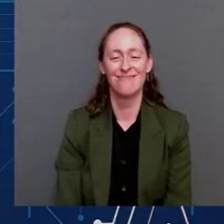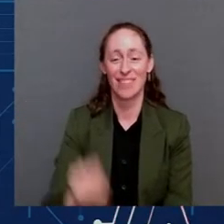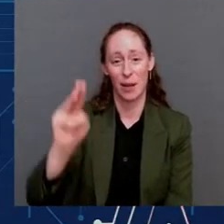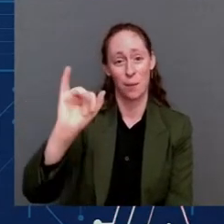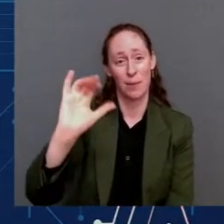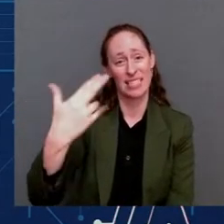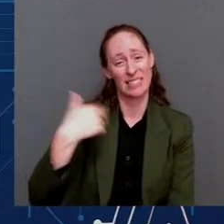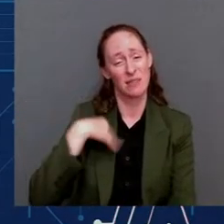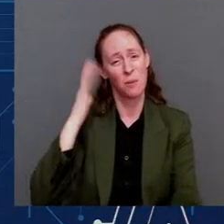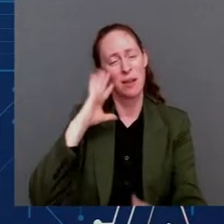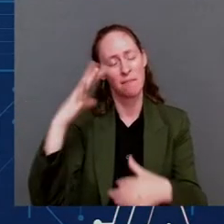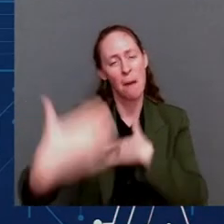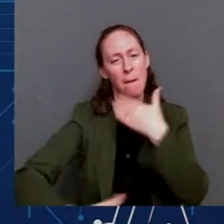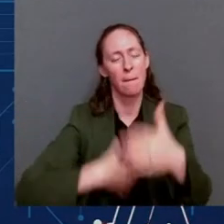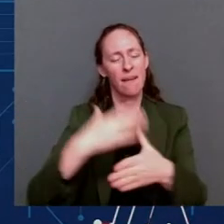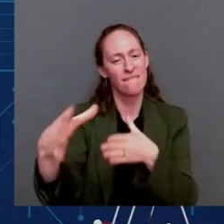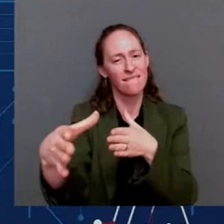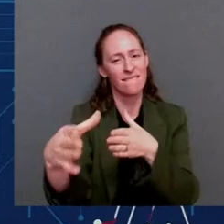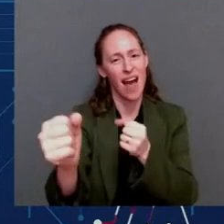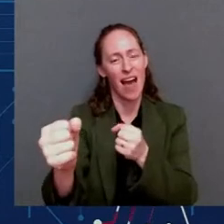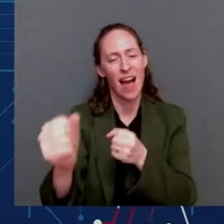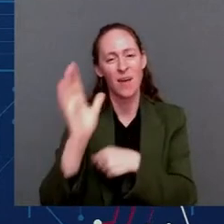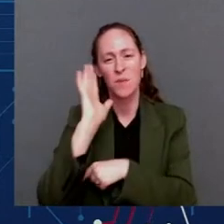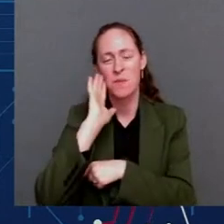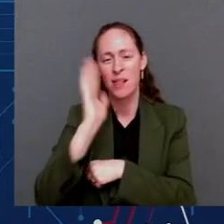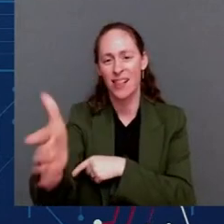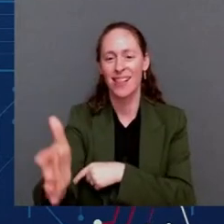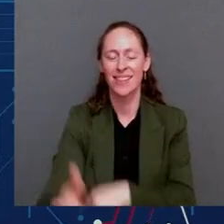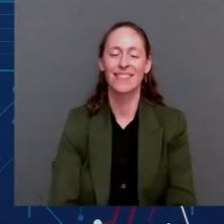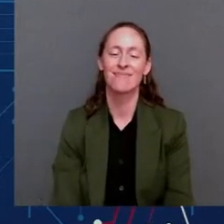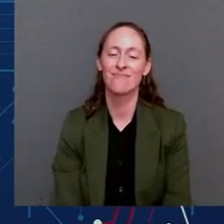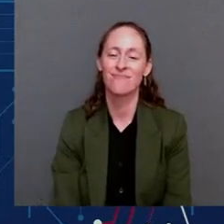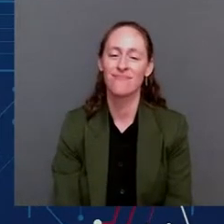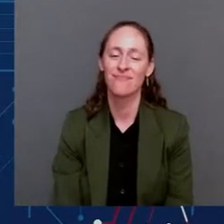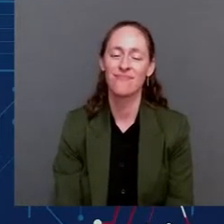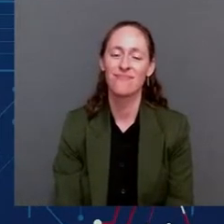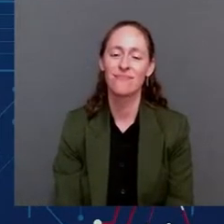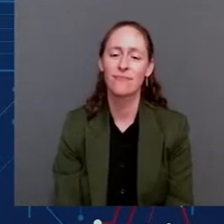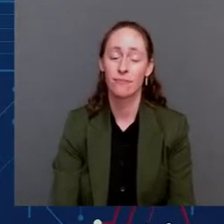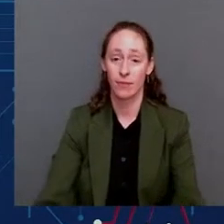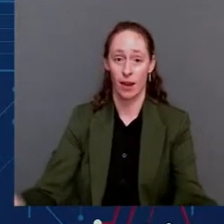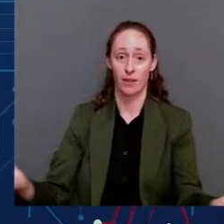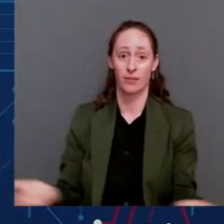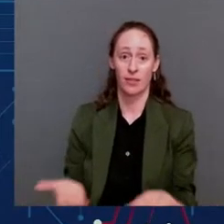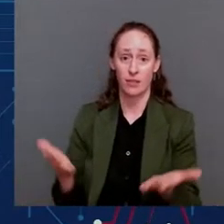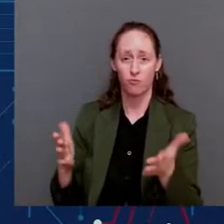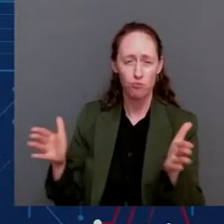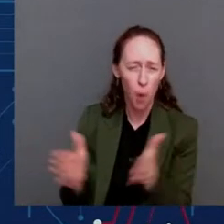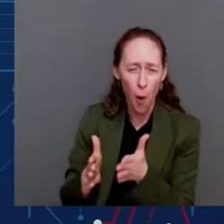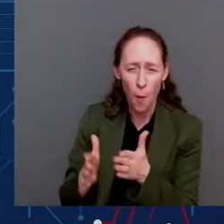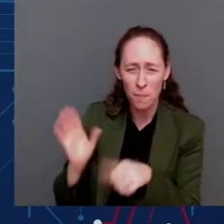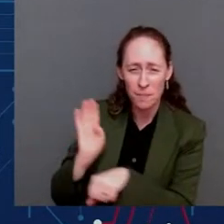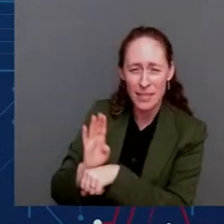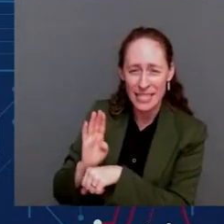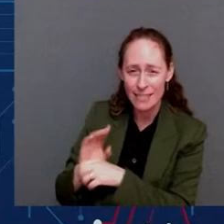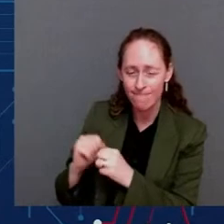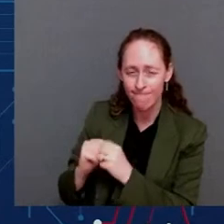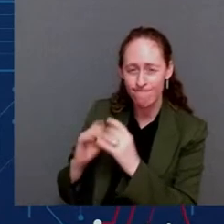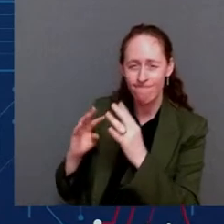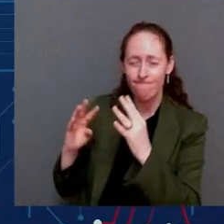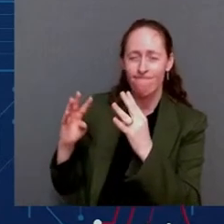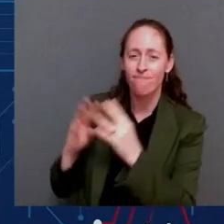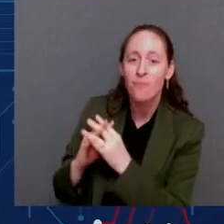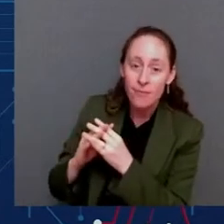low, and small business growth is at a 24-year high. Our busiest construction season ever is underway as we fix the damn